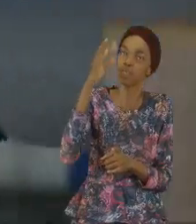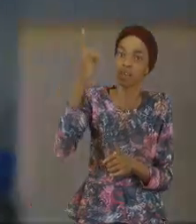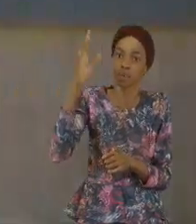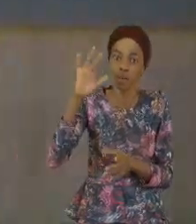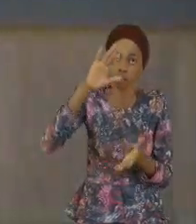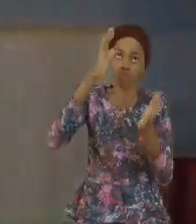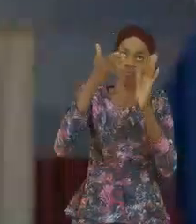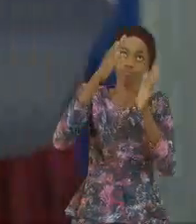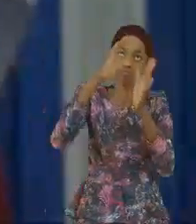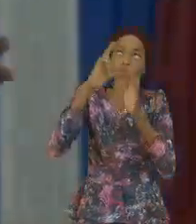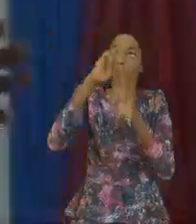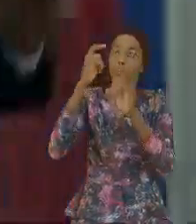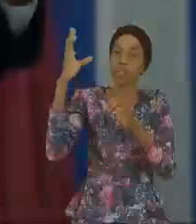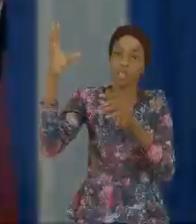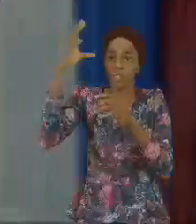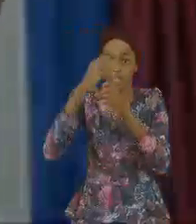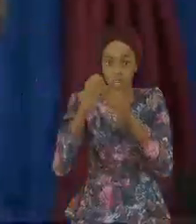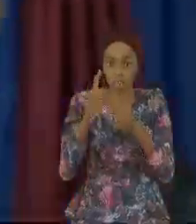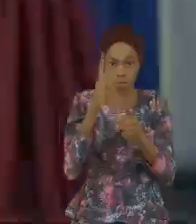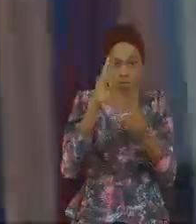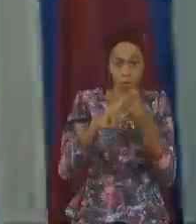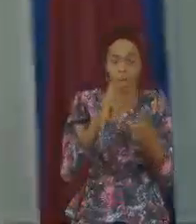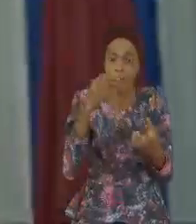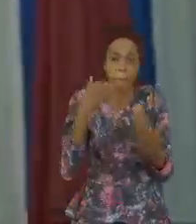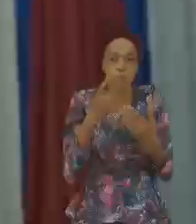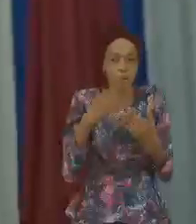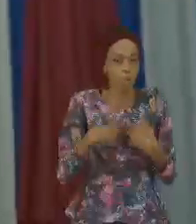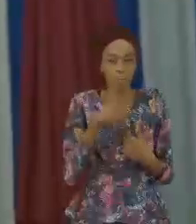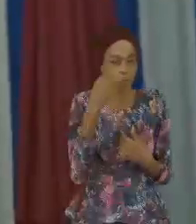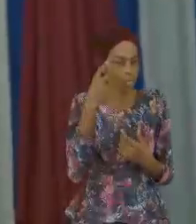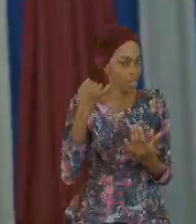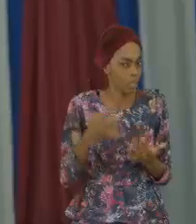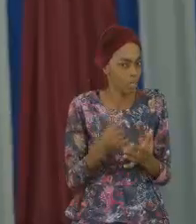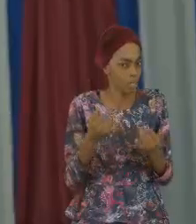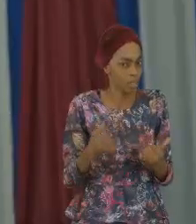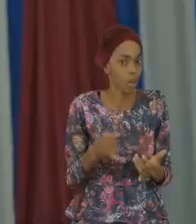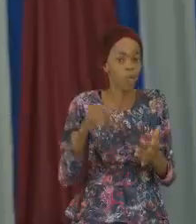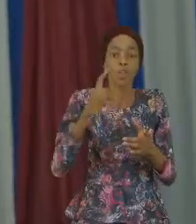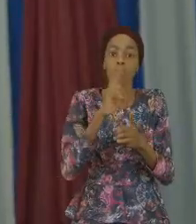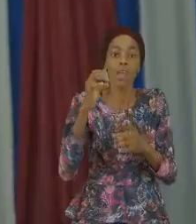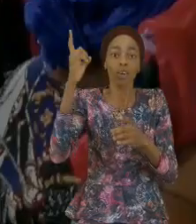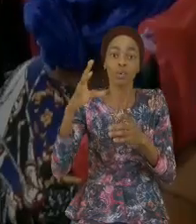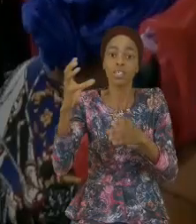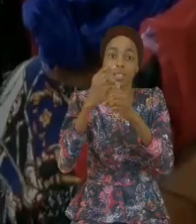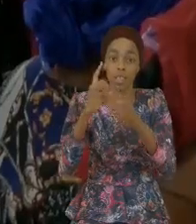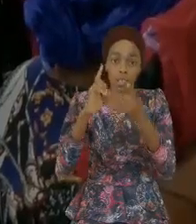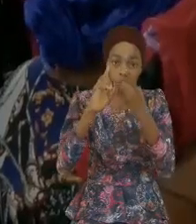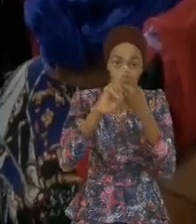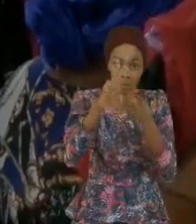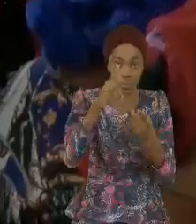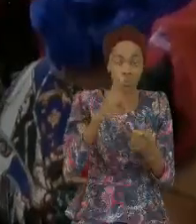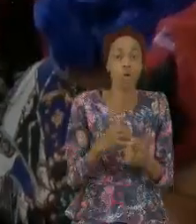comparison. Where he's taking you to, even though you have not seen it now, is much, much better than where you are now. And then